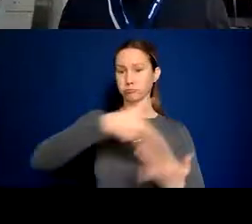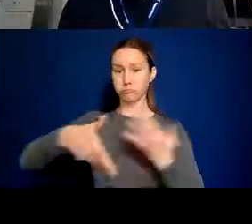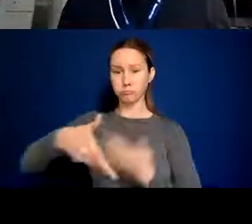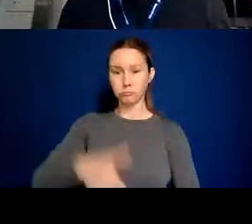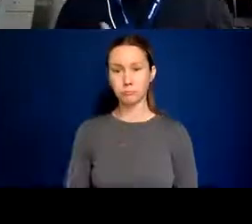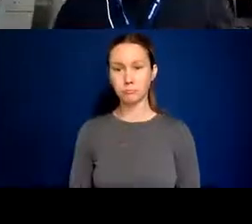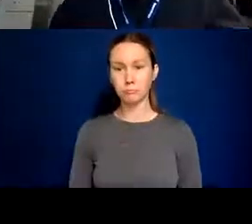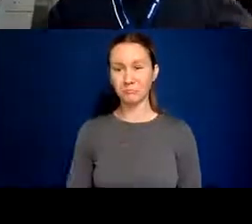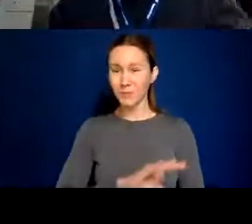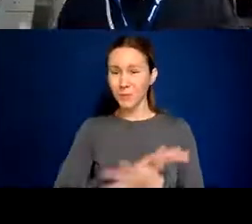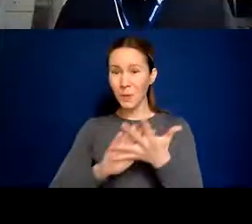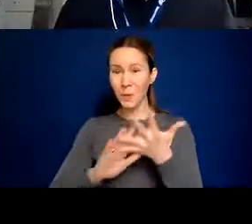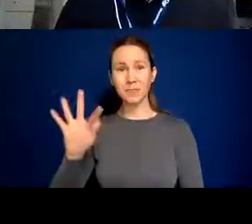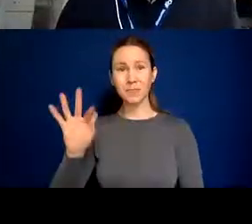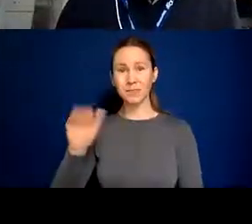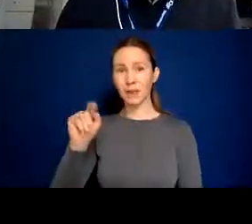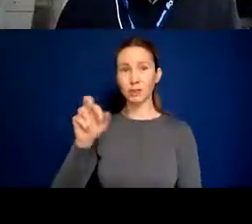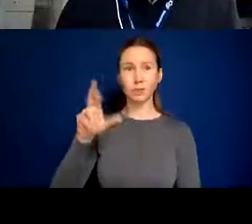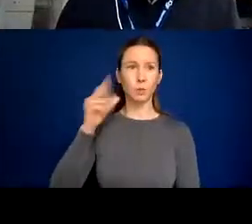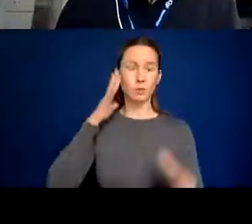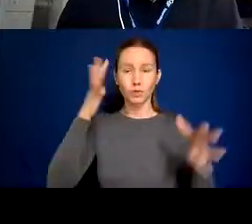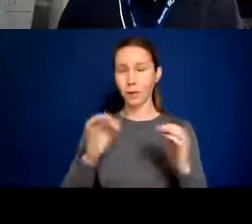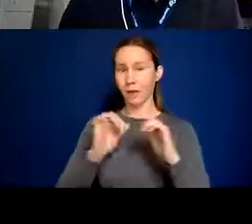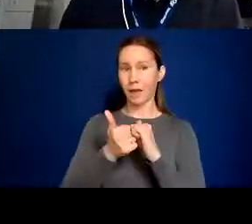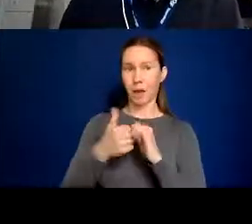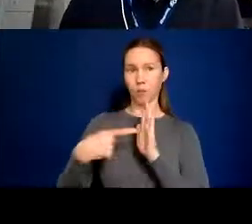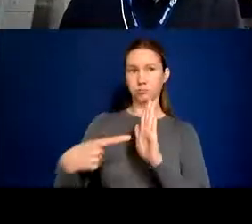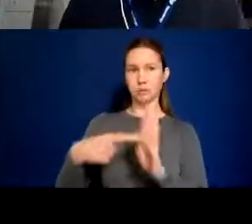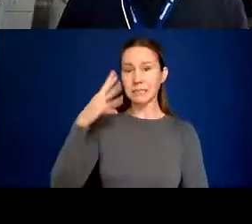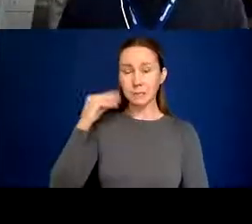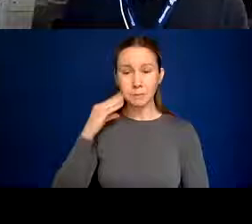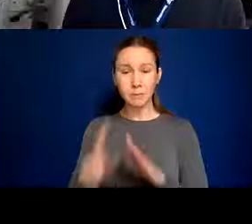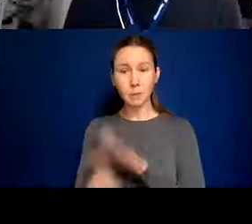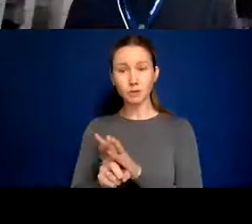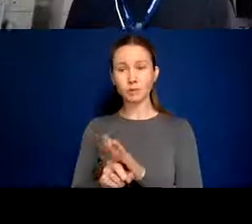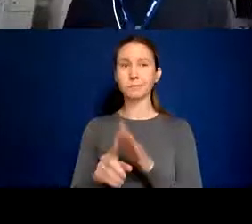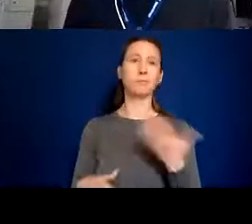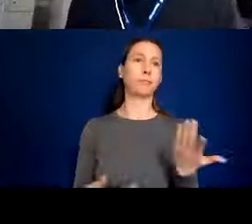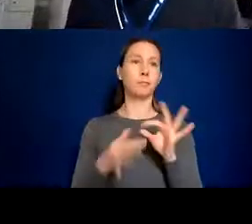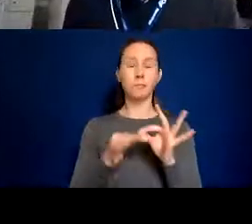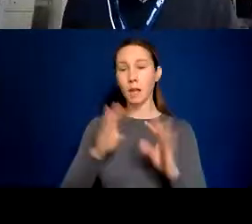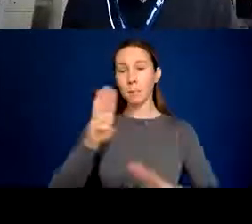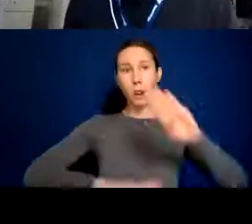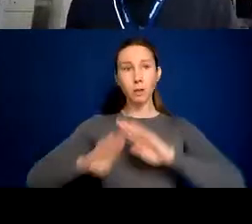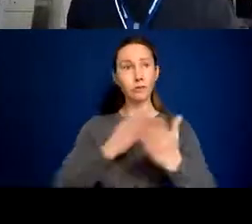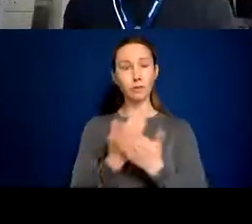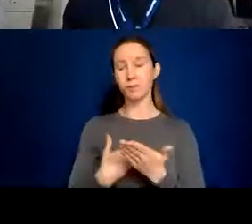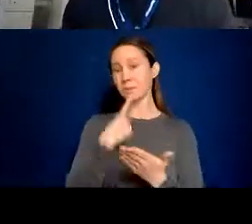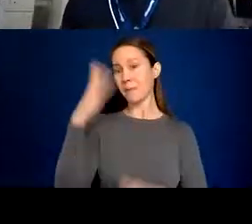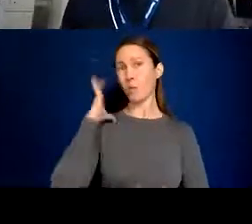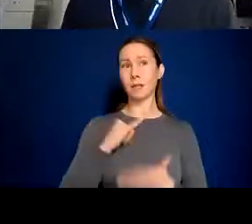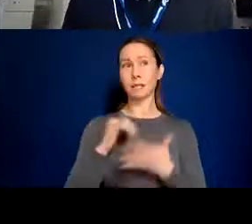All those factors determine how the symptoms emerge. So in terms of biological factors, I said before, it's important to think about